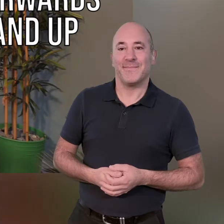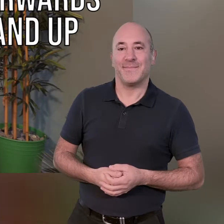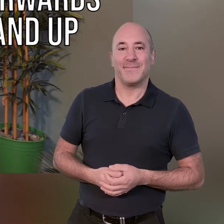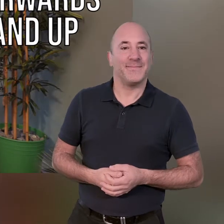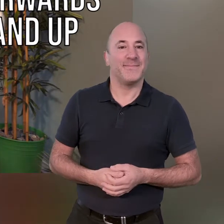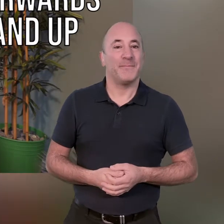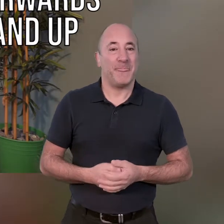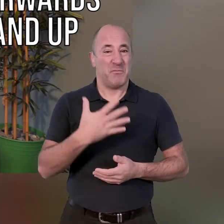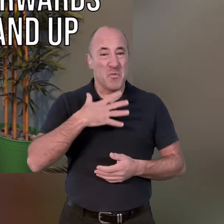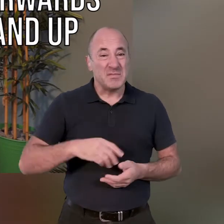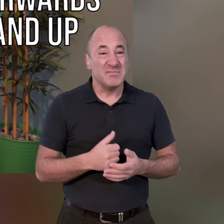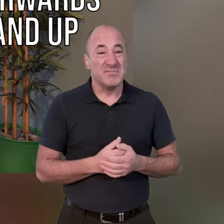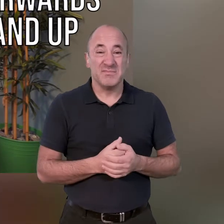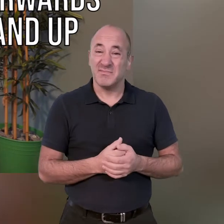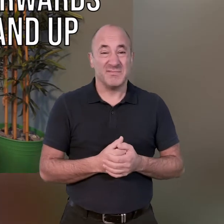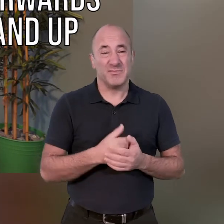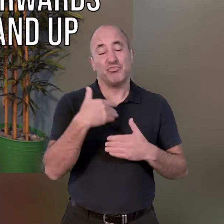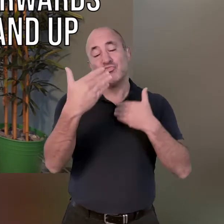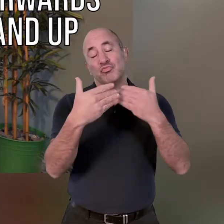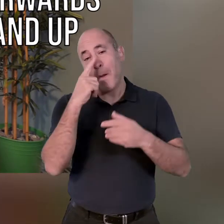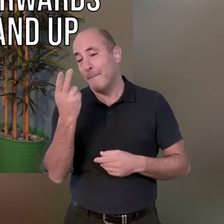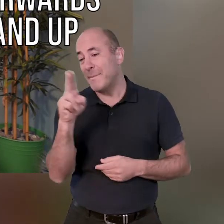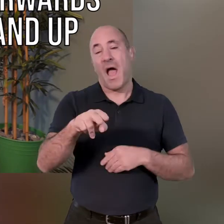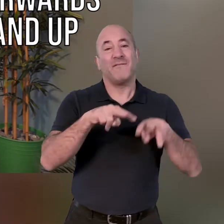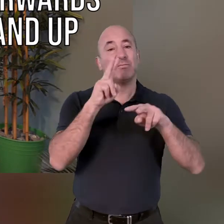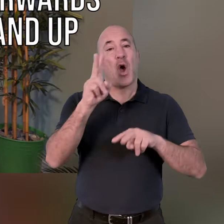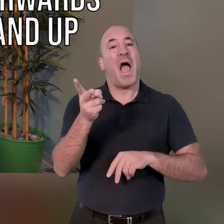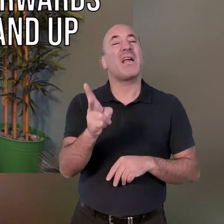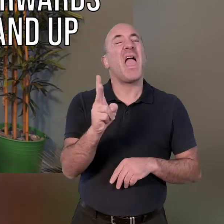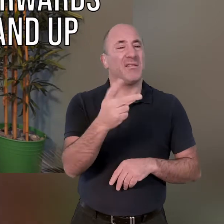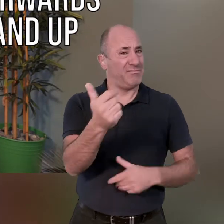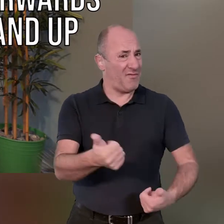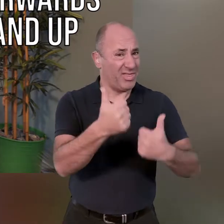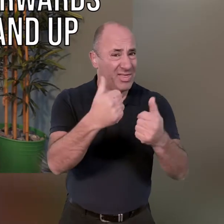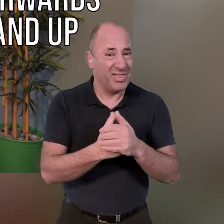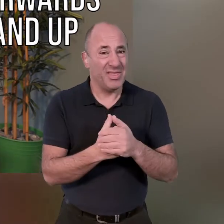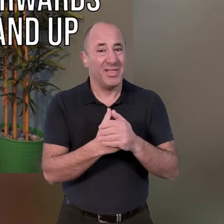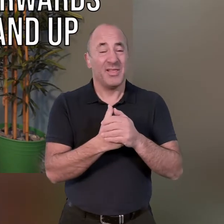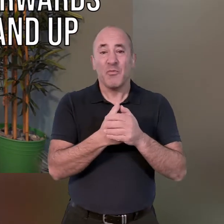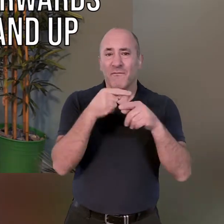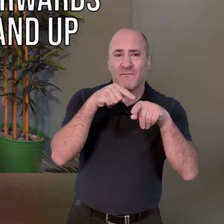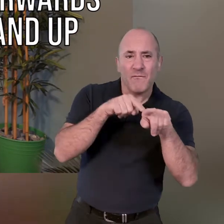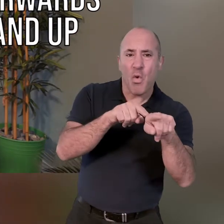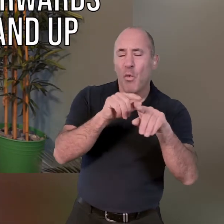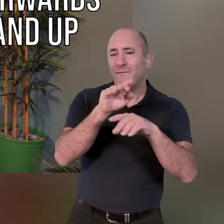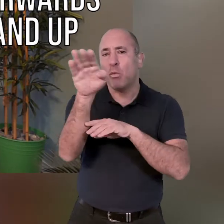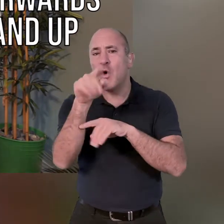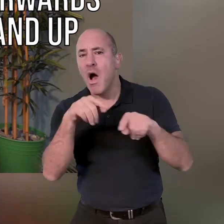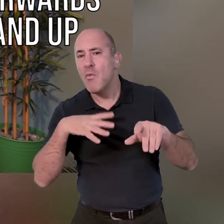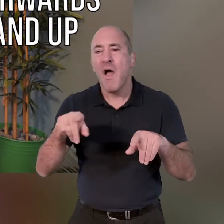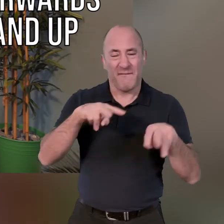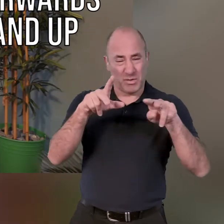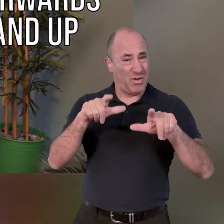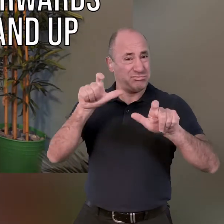So if you want to as well, feel free to come back to this video at any point if you want to follow along to this again in